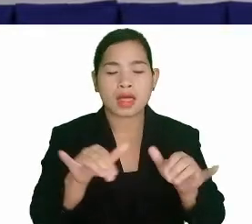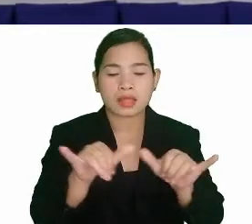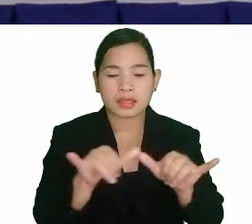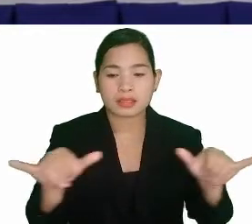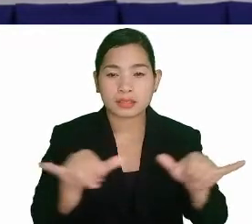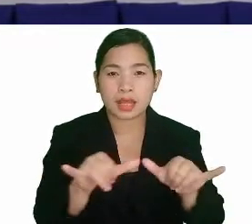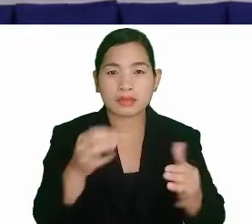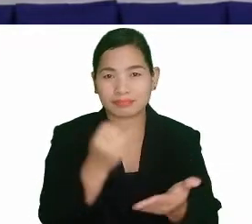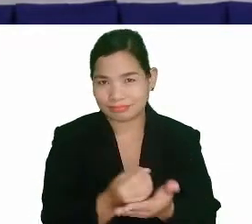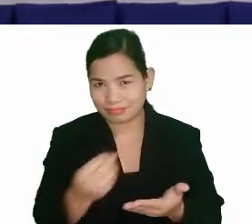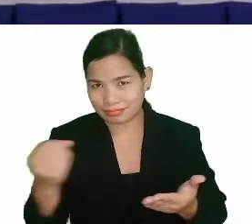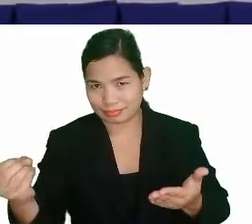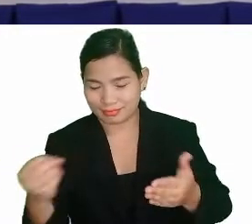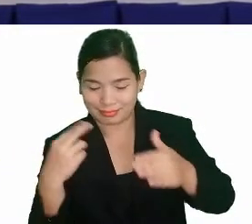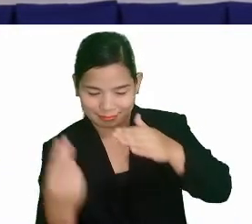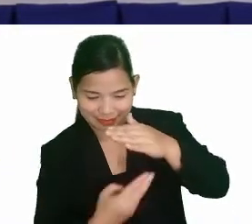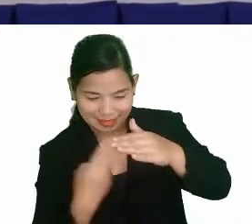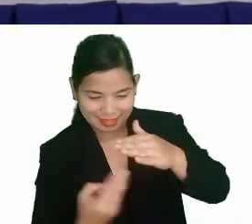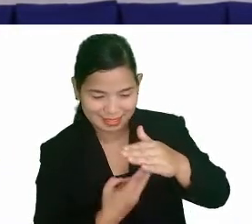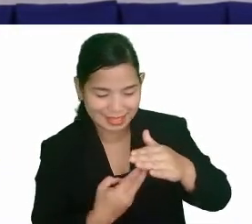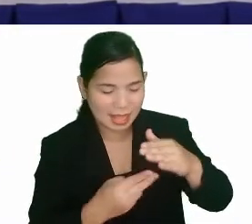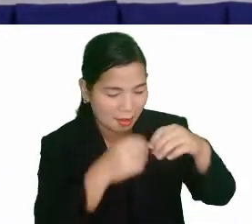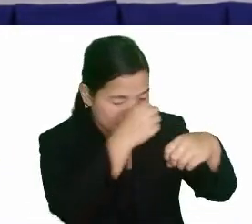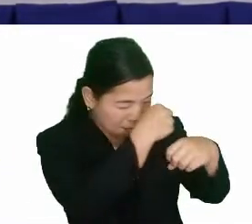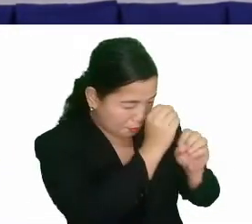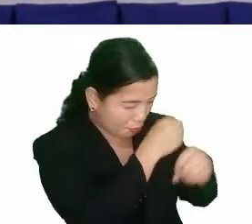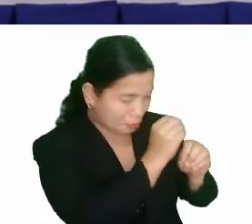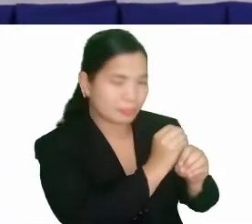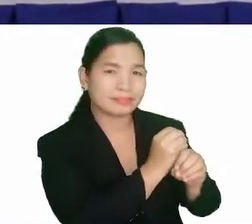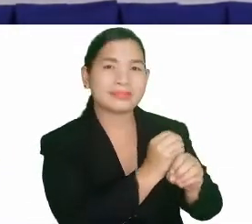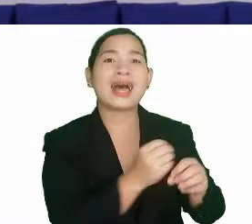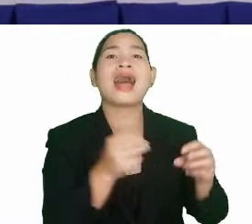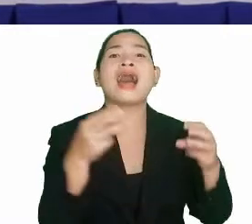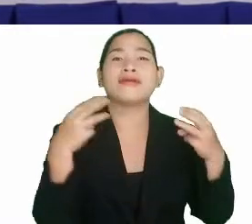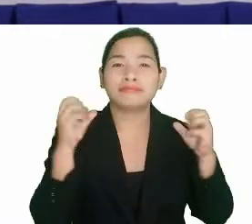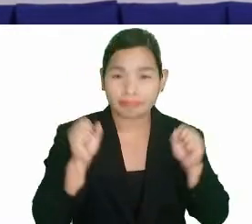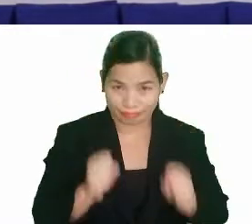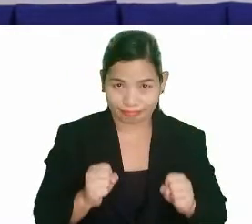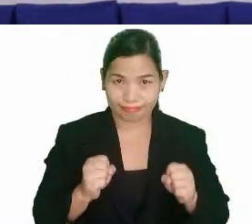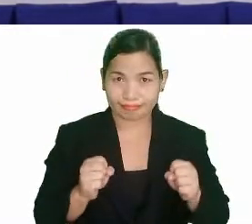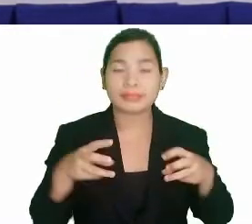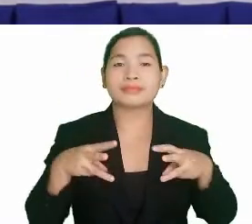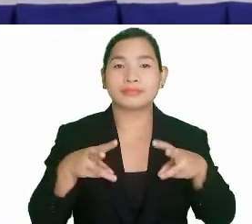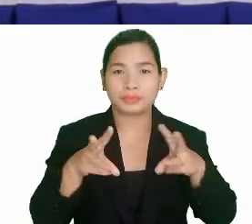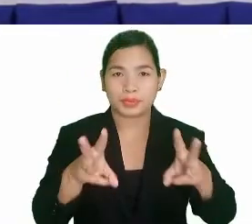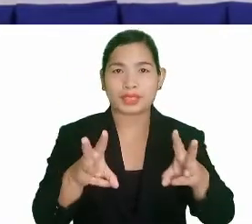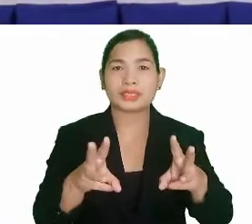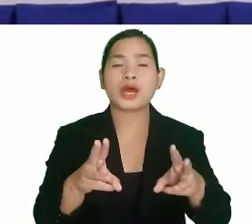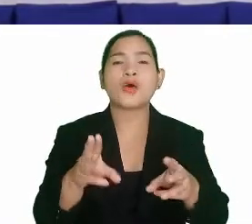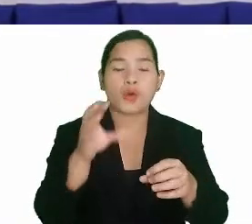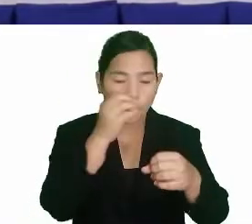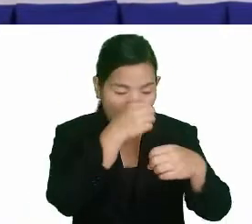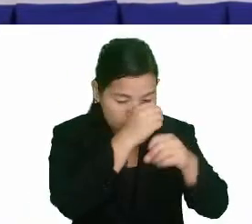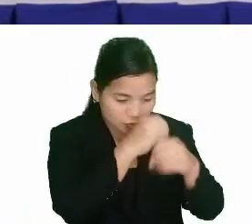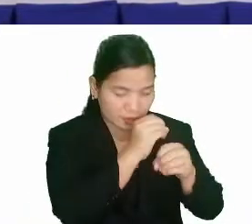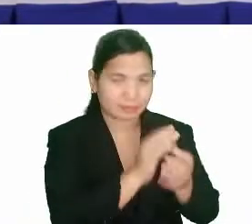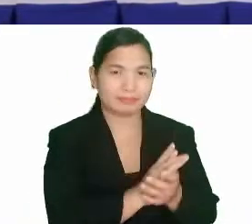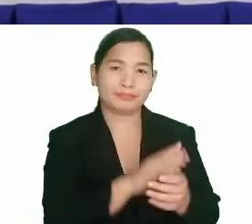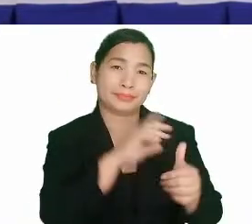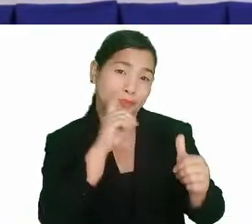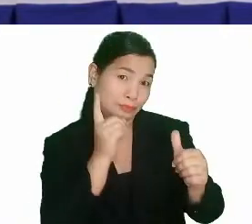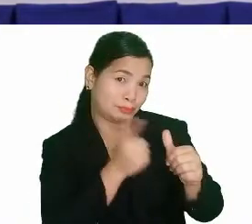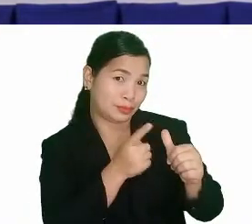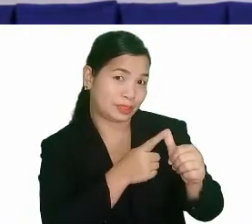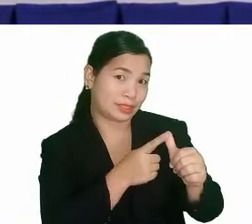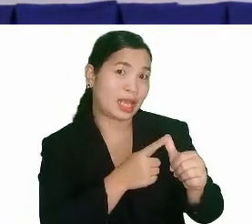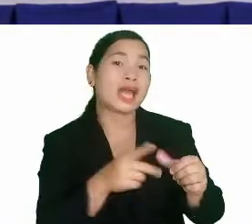observed under the microscope. There are ways to observe any specimen or object. First is by looking at